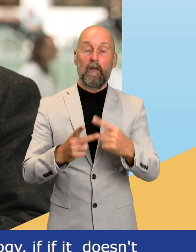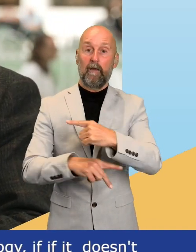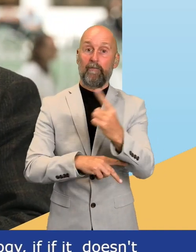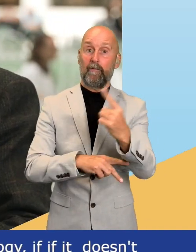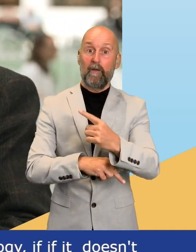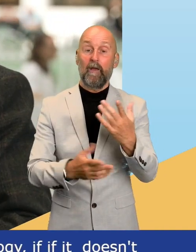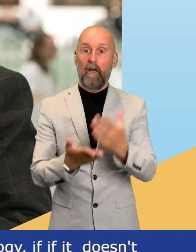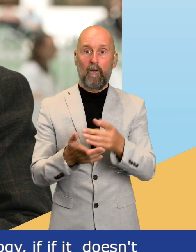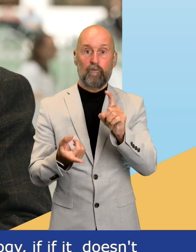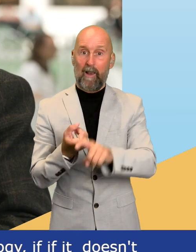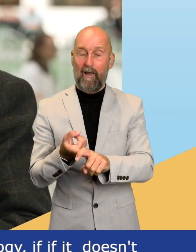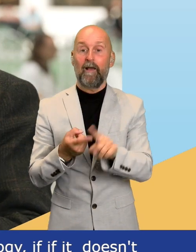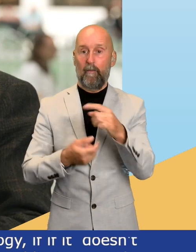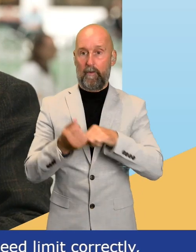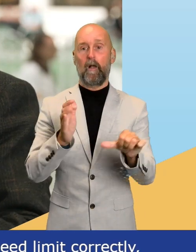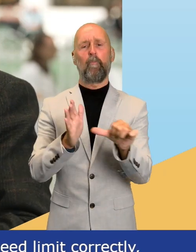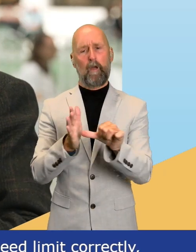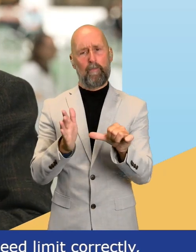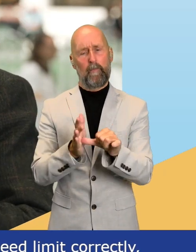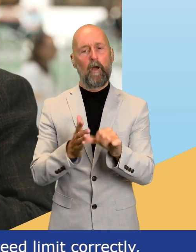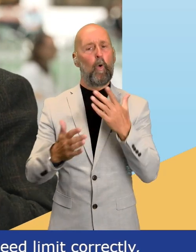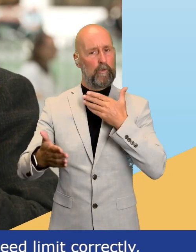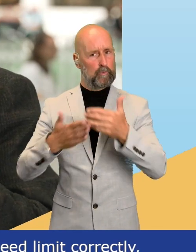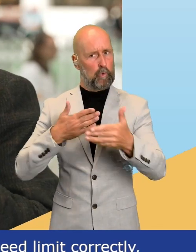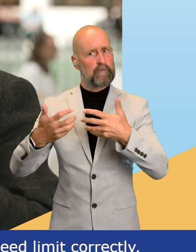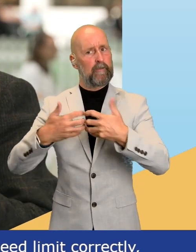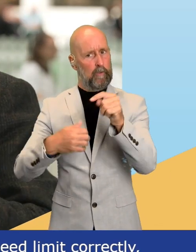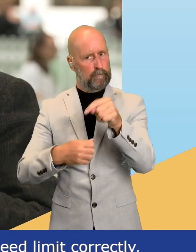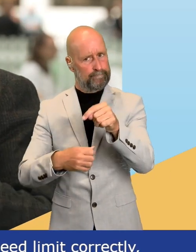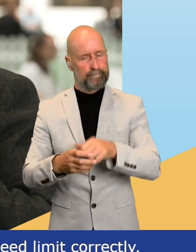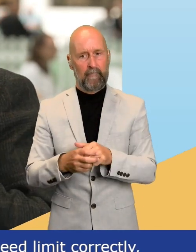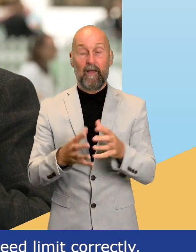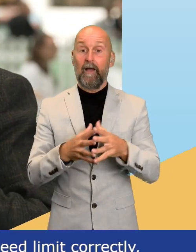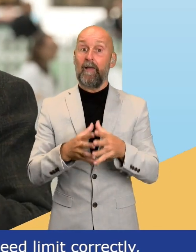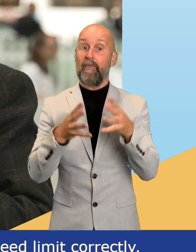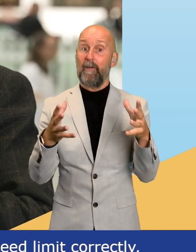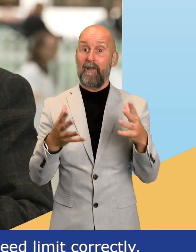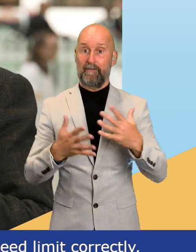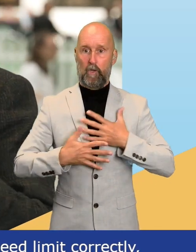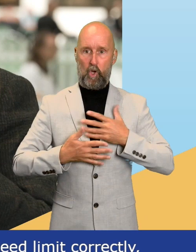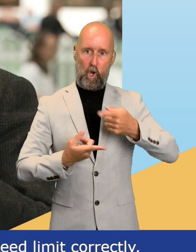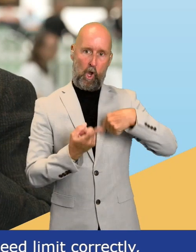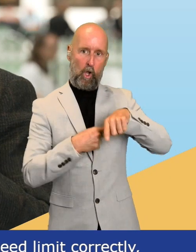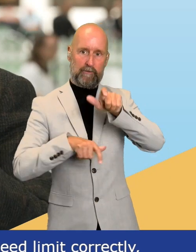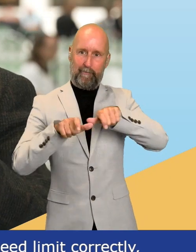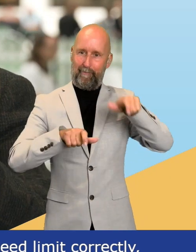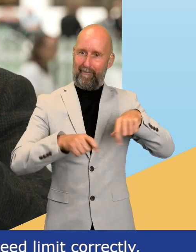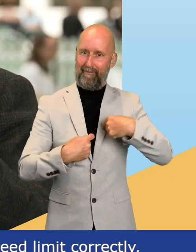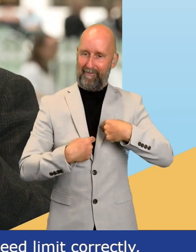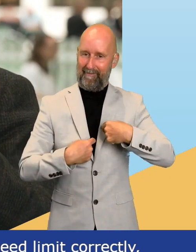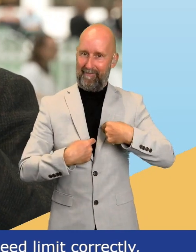and you're completely reliant on it, that's a problem. So we've got to sort that out first. But I think perhaps the biggest thing is us.